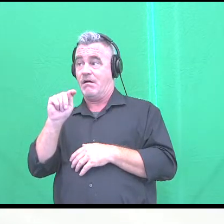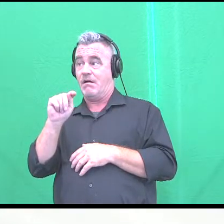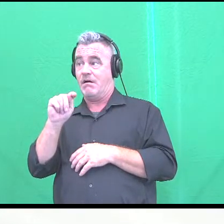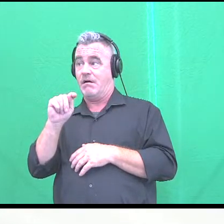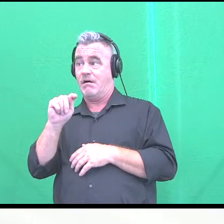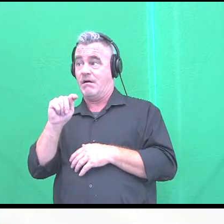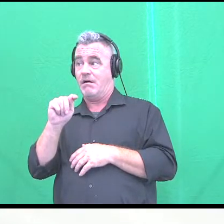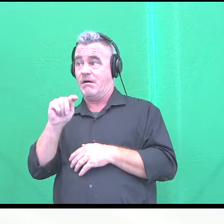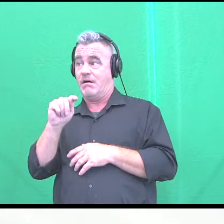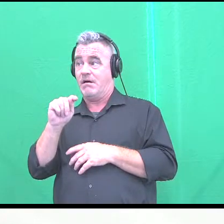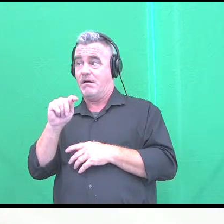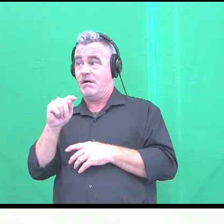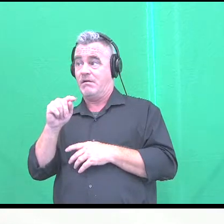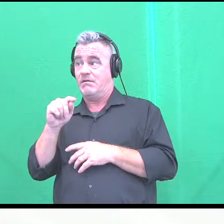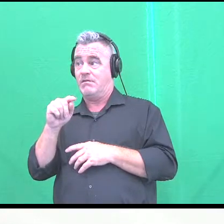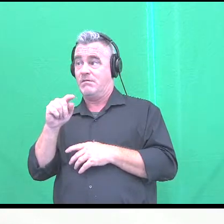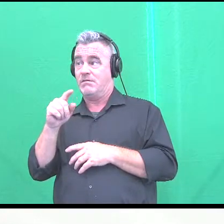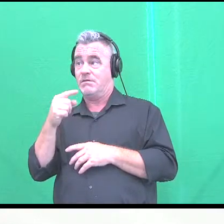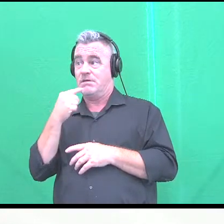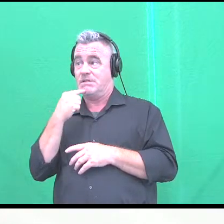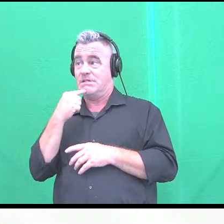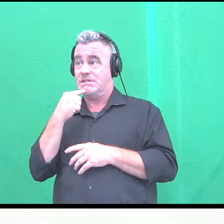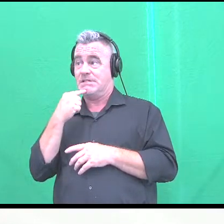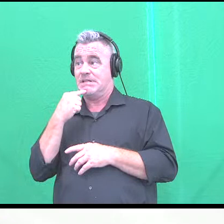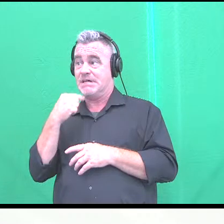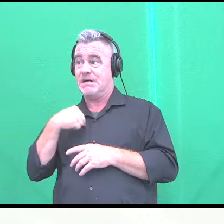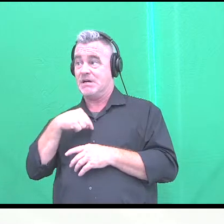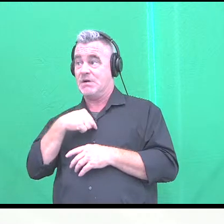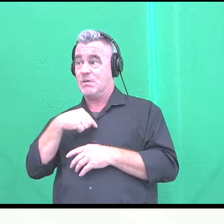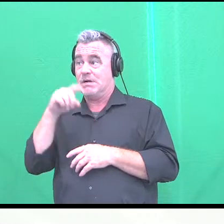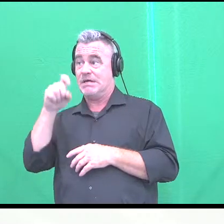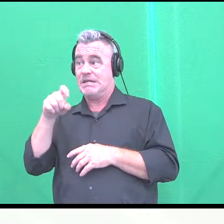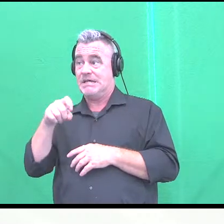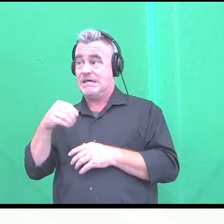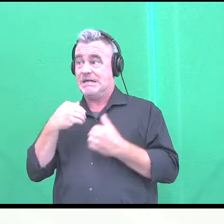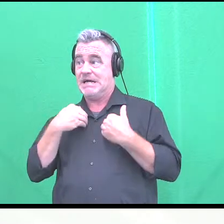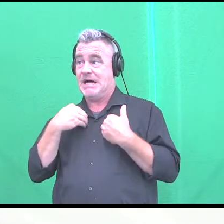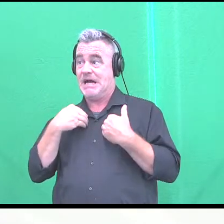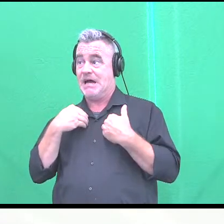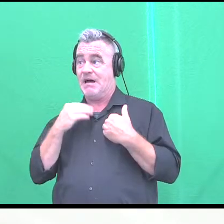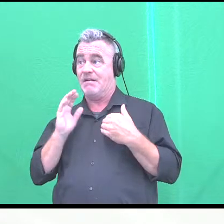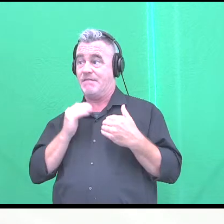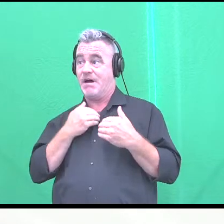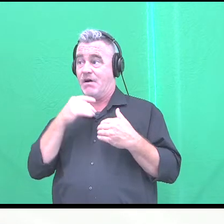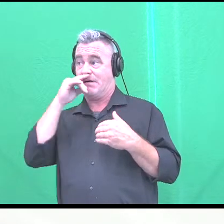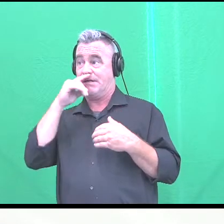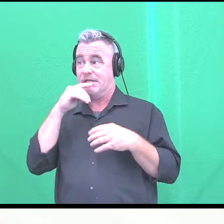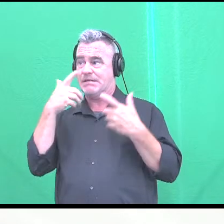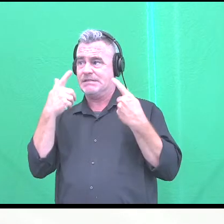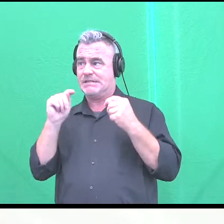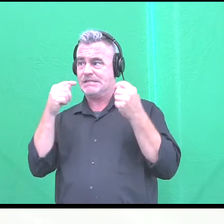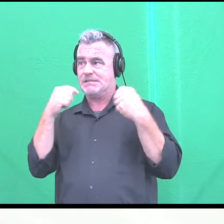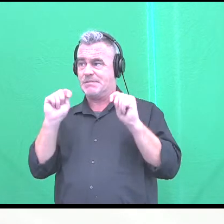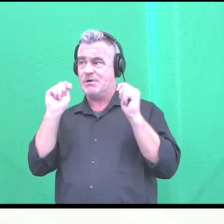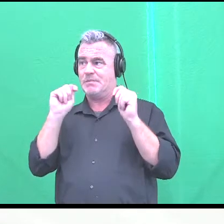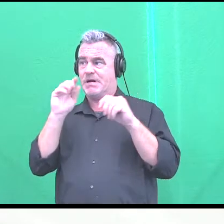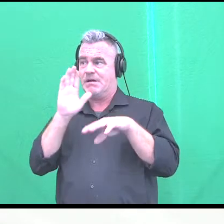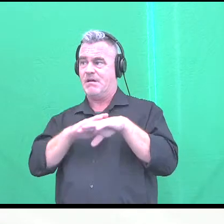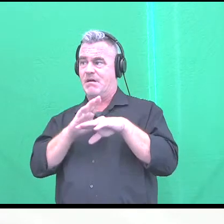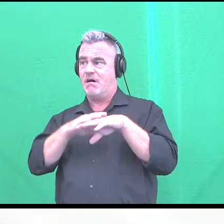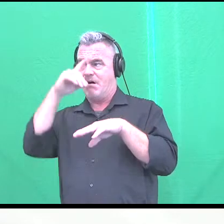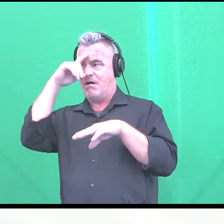So when they say we need to have our children experimented on because due